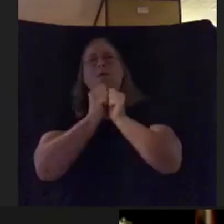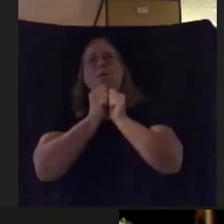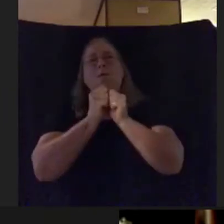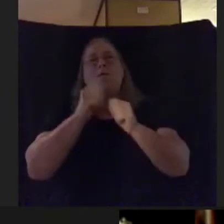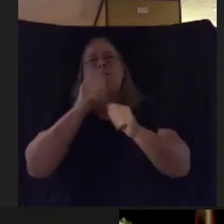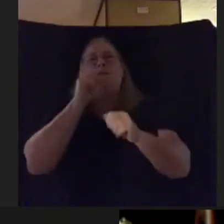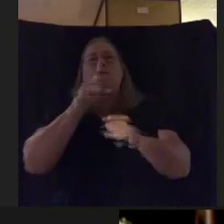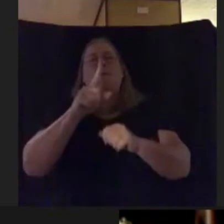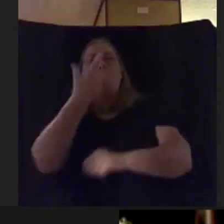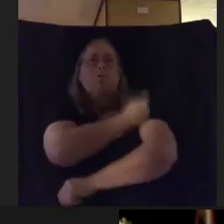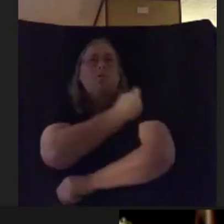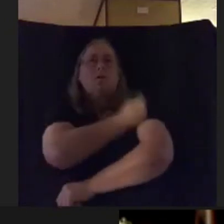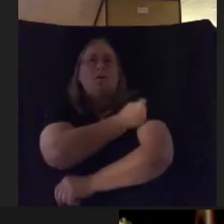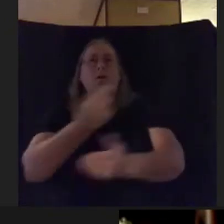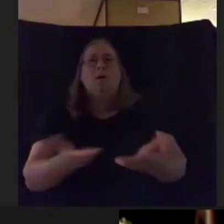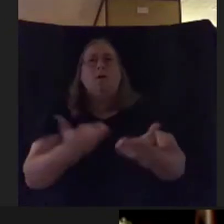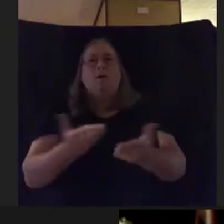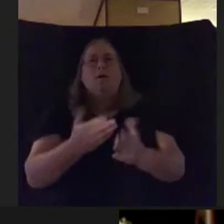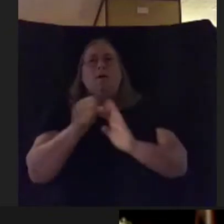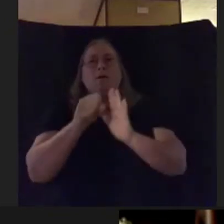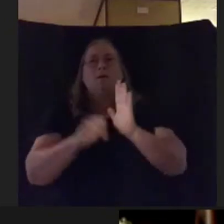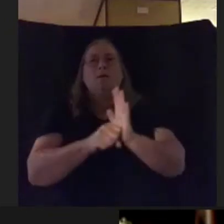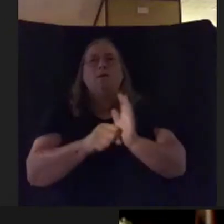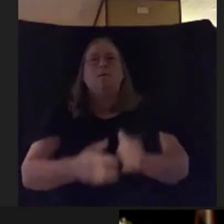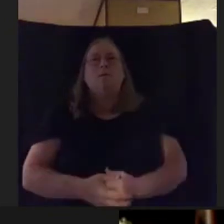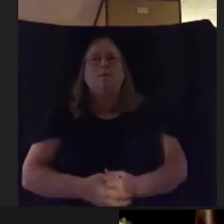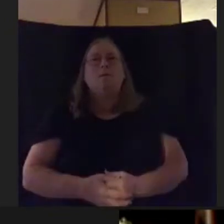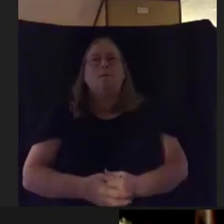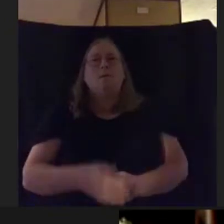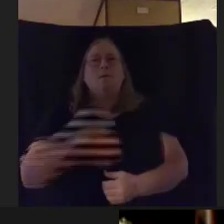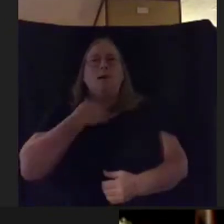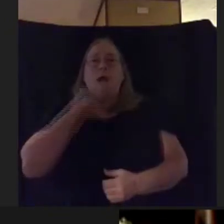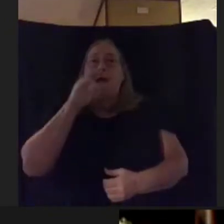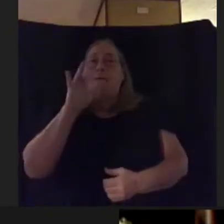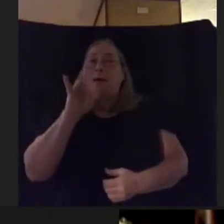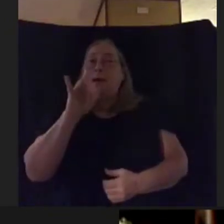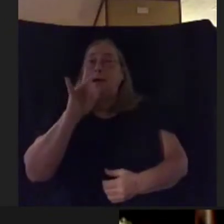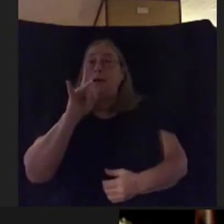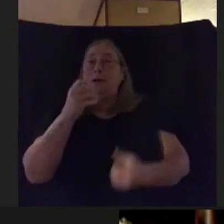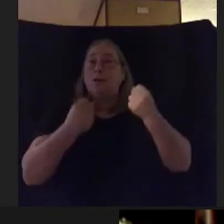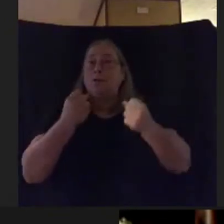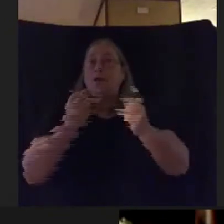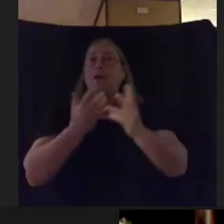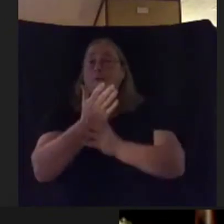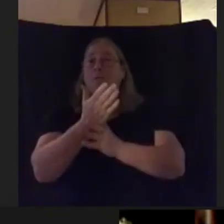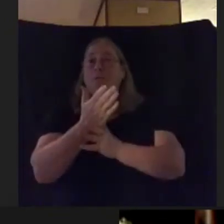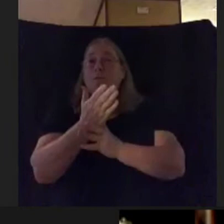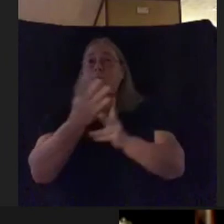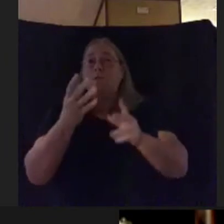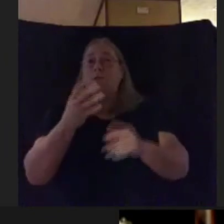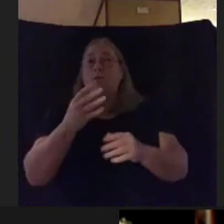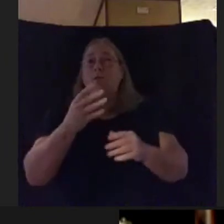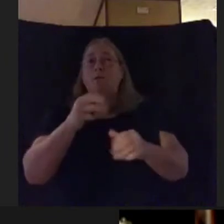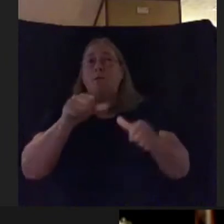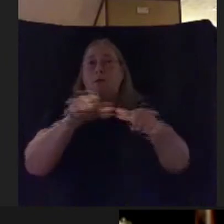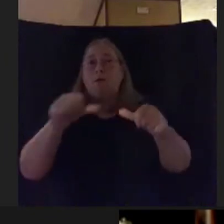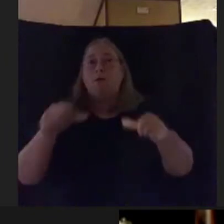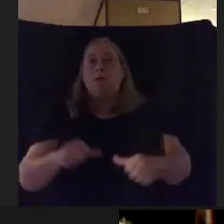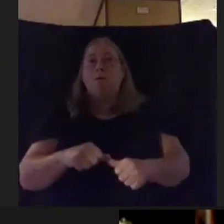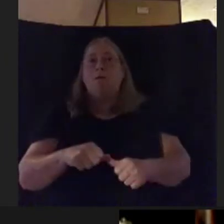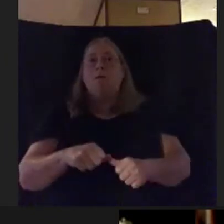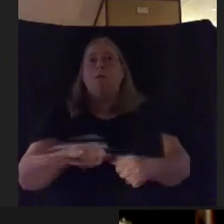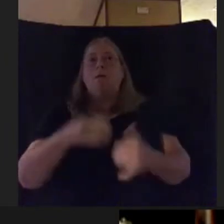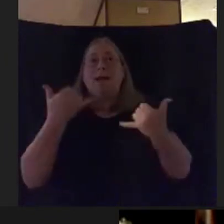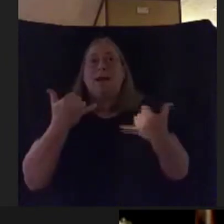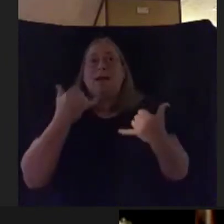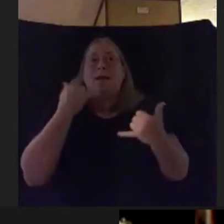Mississippi. Liz announced that we had 18 drive-through sites, and as you know, we have been operating 18 sites now for